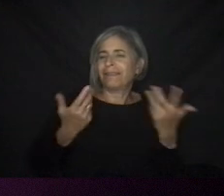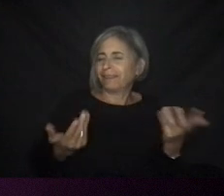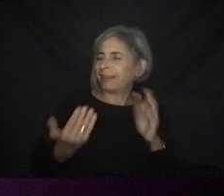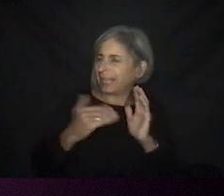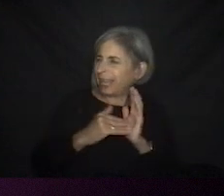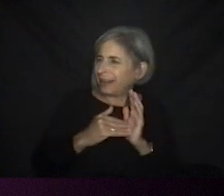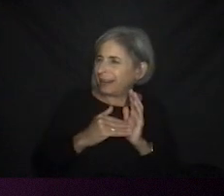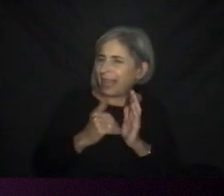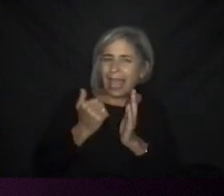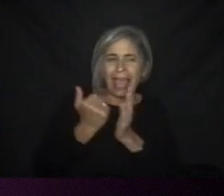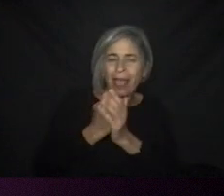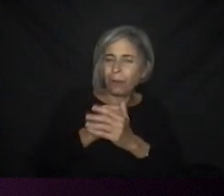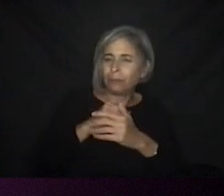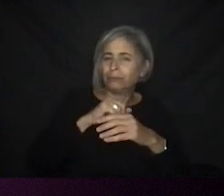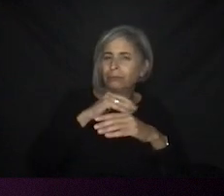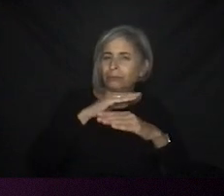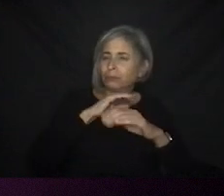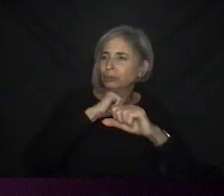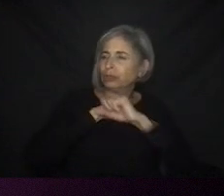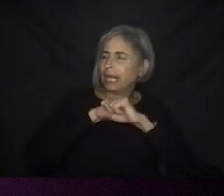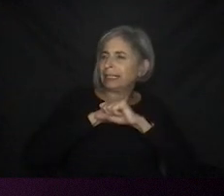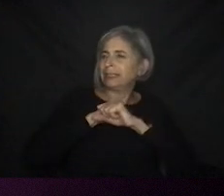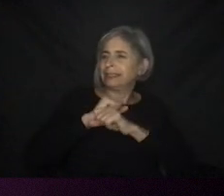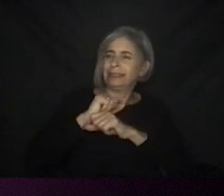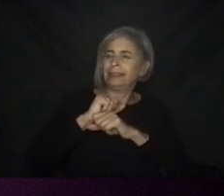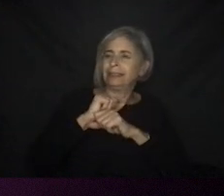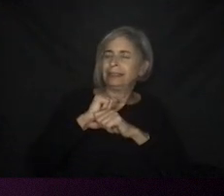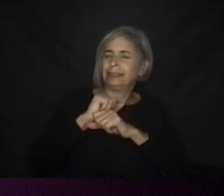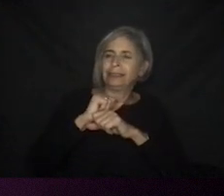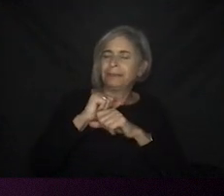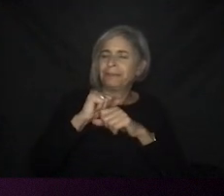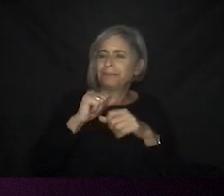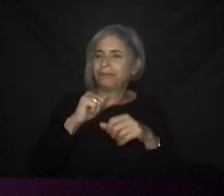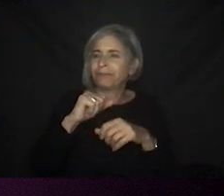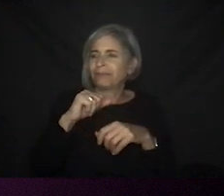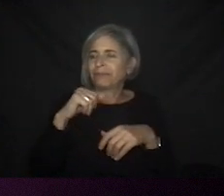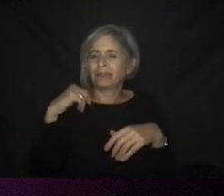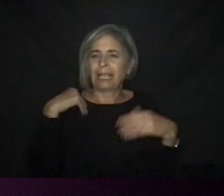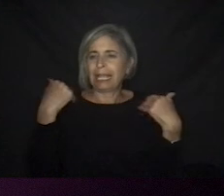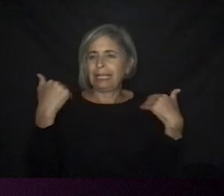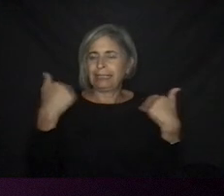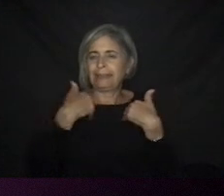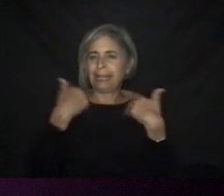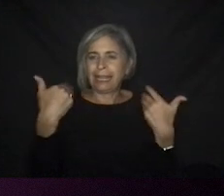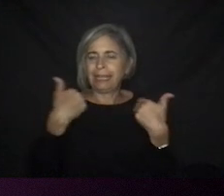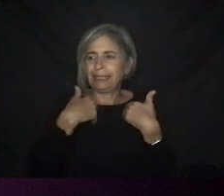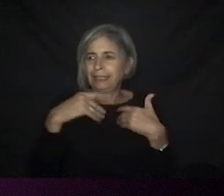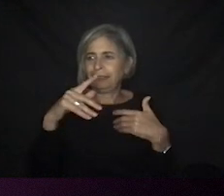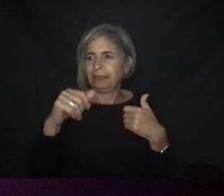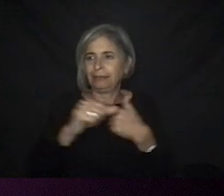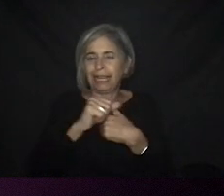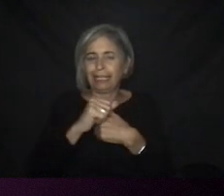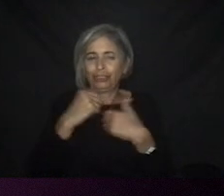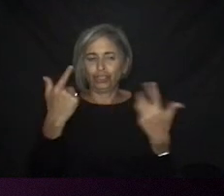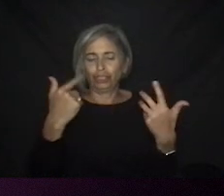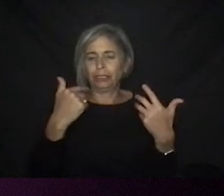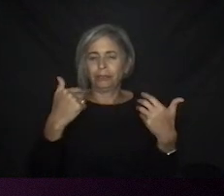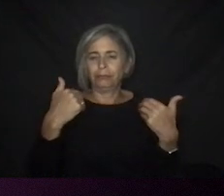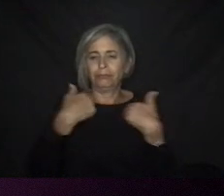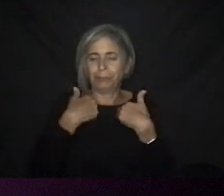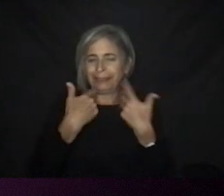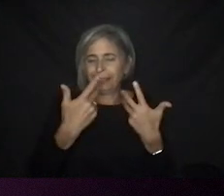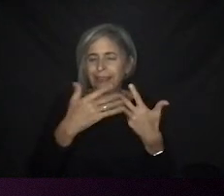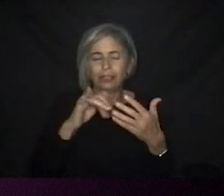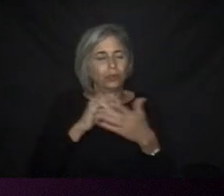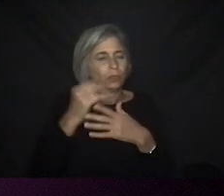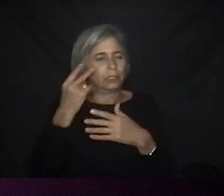again, help protect an endangered species, something like that. Tie it to that, think about it that way, talk about it that way, and I promise you'll